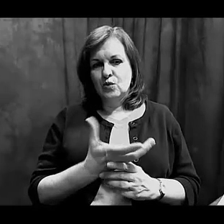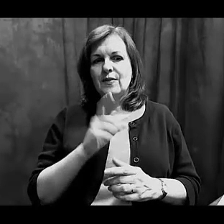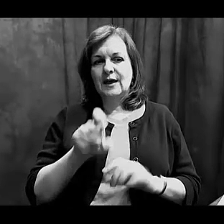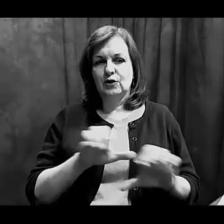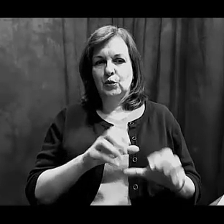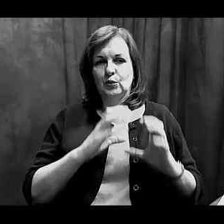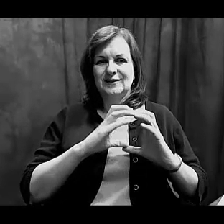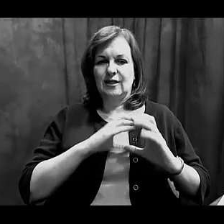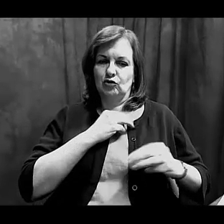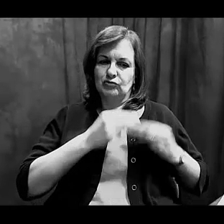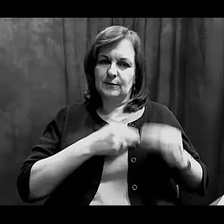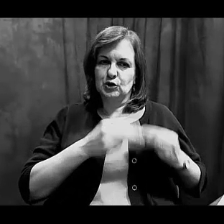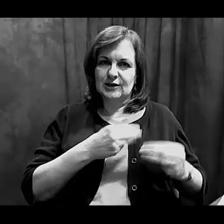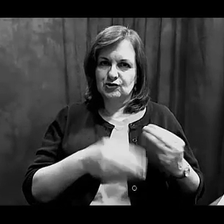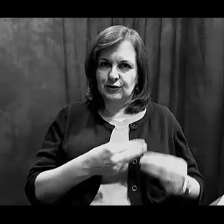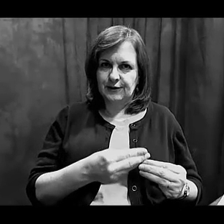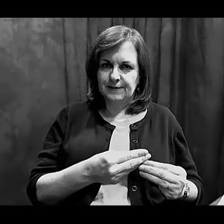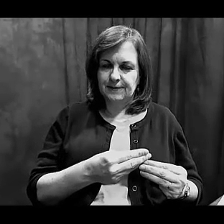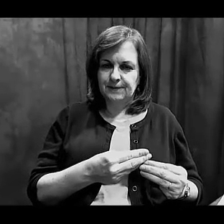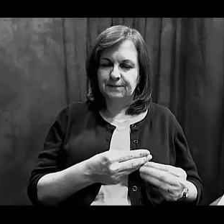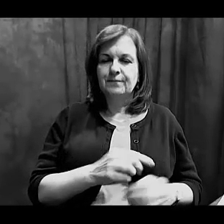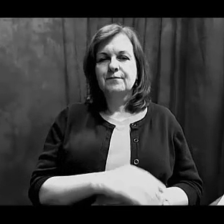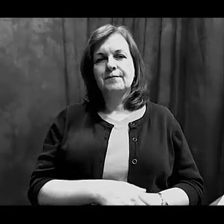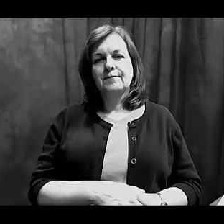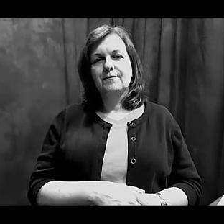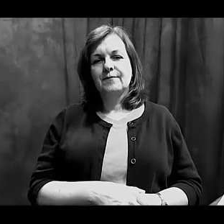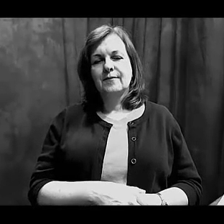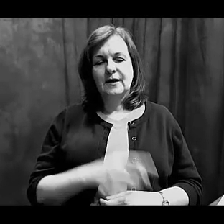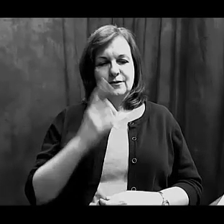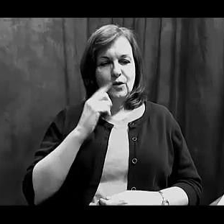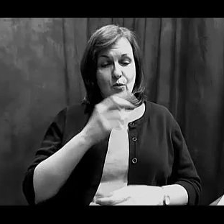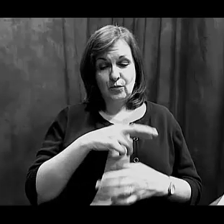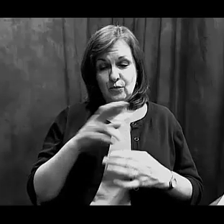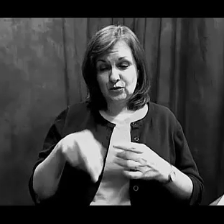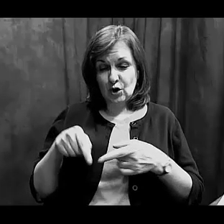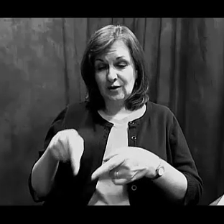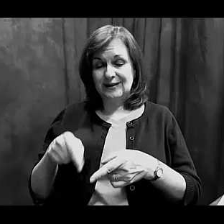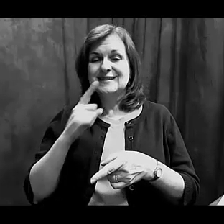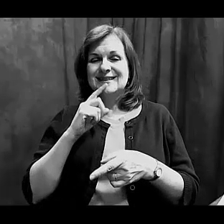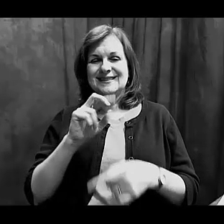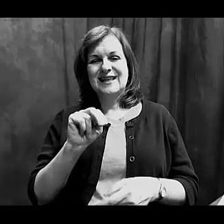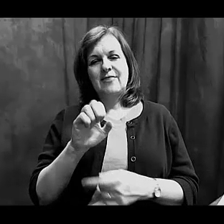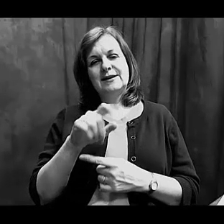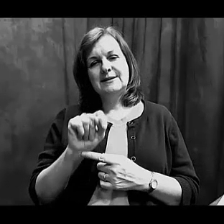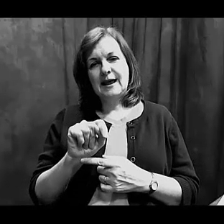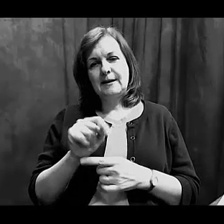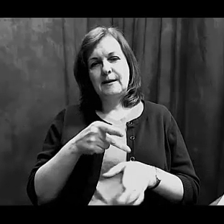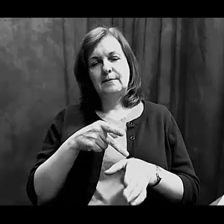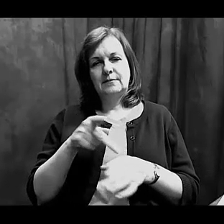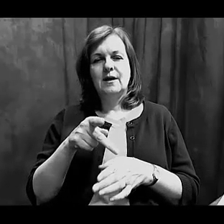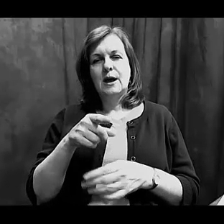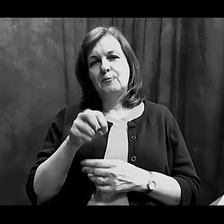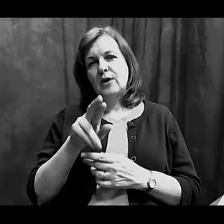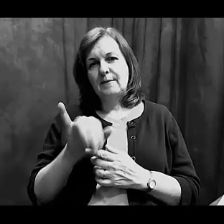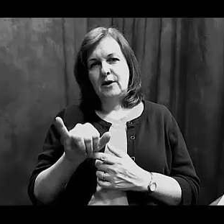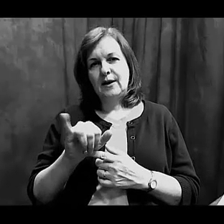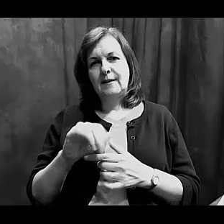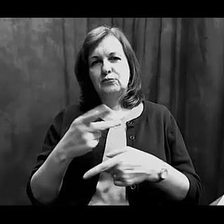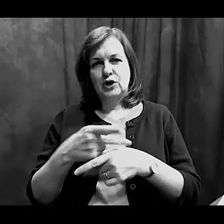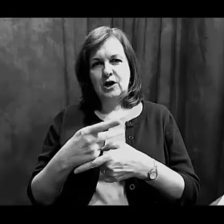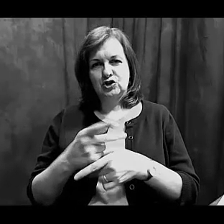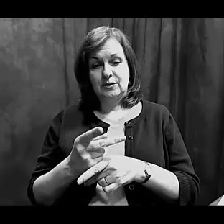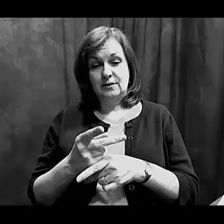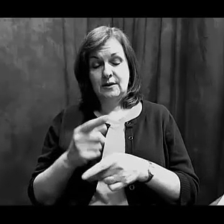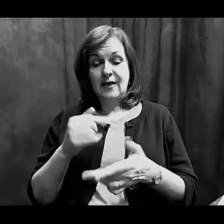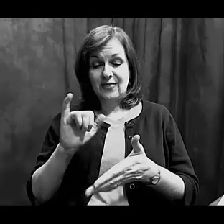So they're doing that cell respiration. And what we want to look at is this net primary production. This is what's most